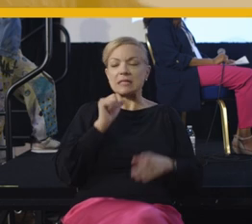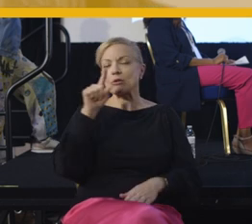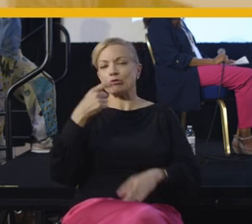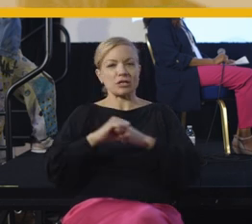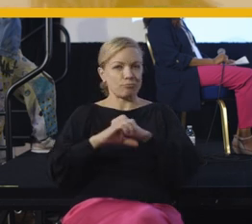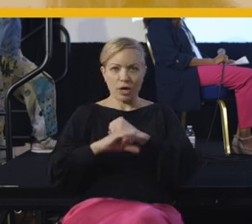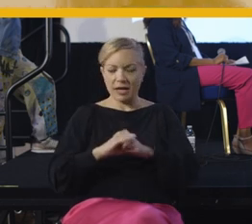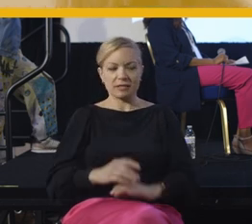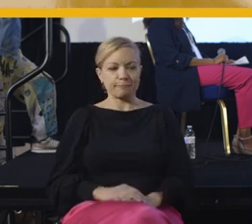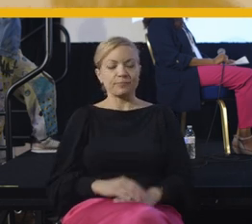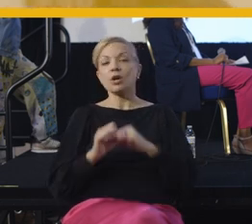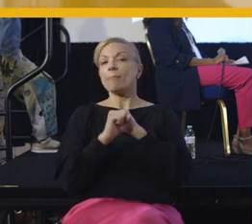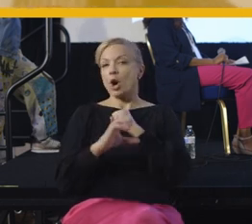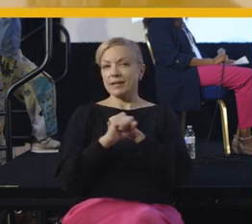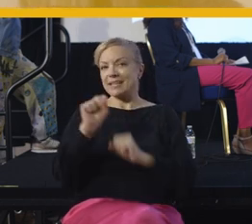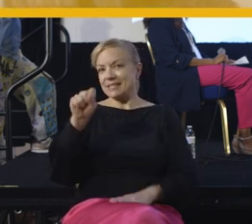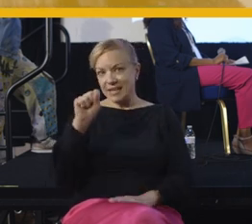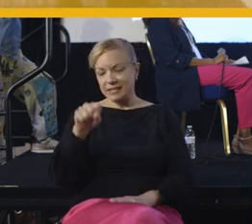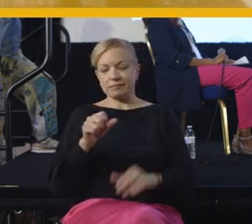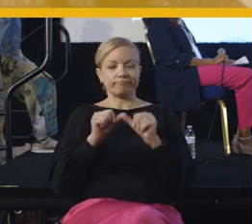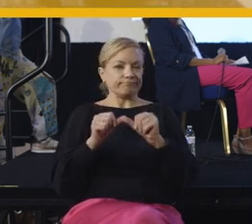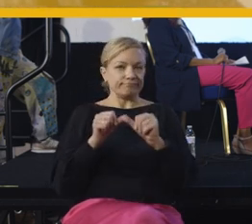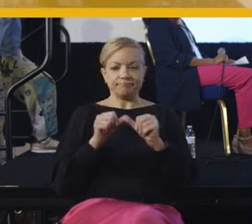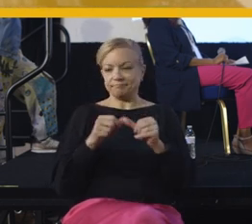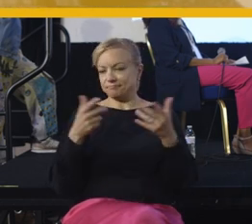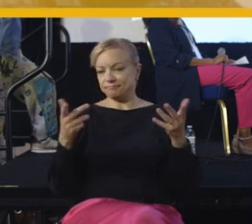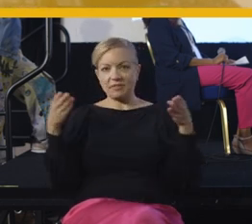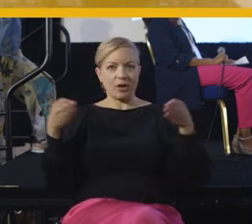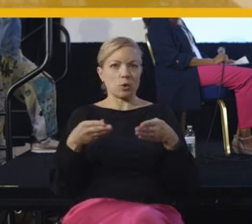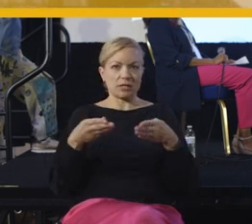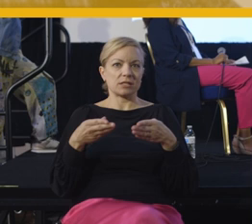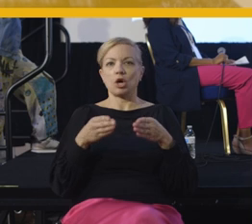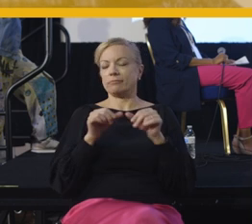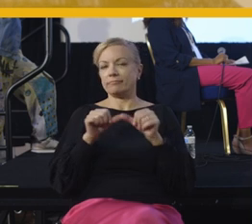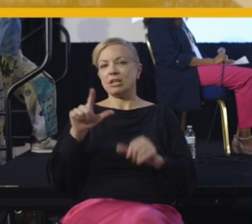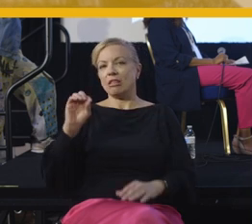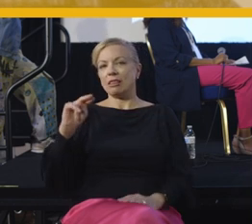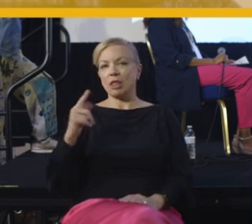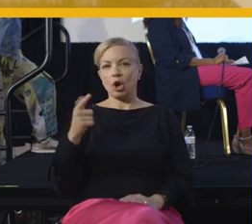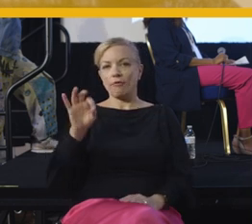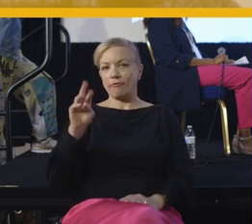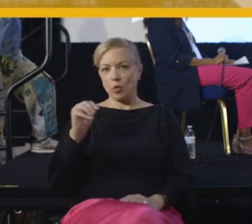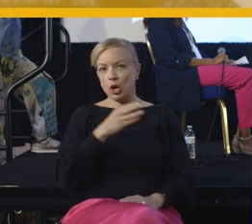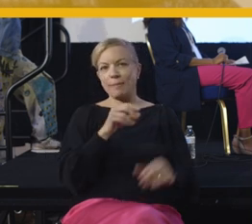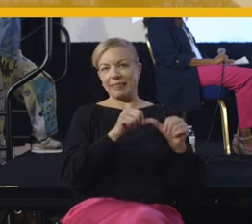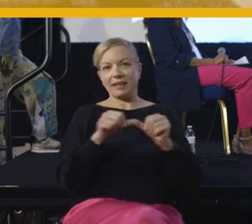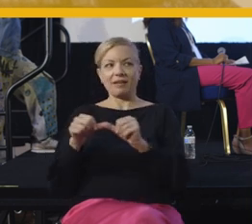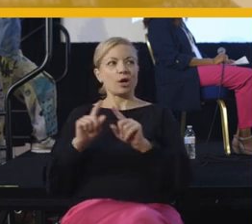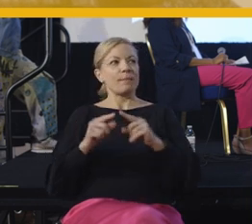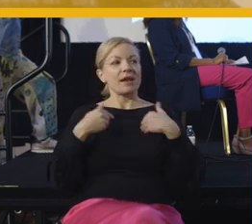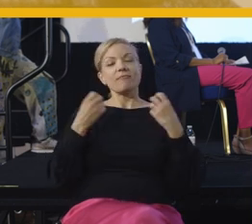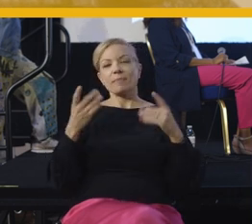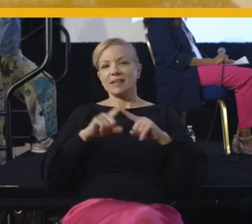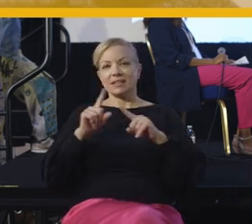broadcast. Obviously, broadcast, we are still very much focused on long form and linear. However, we have a lot of